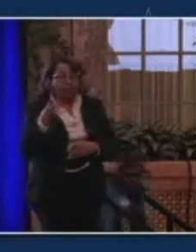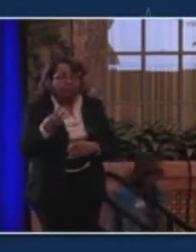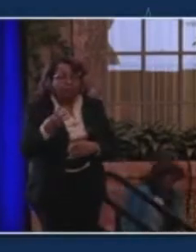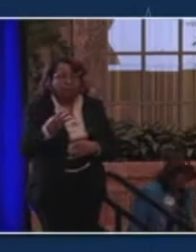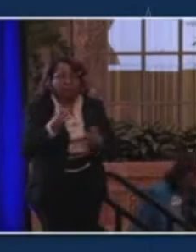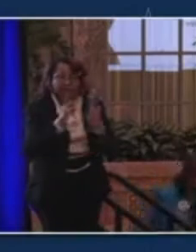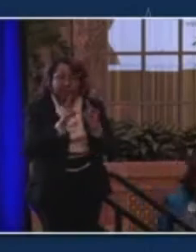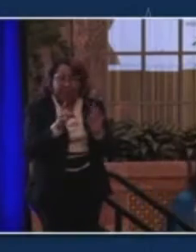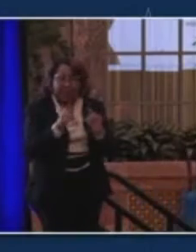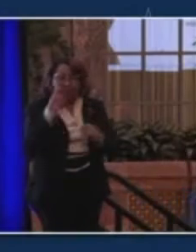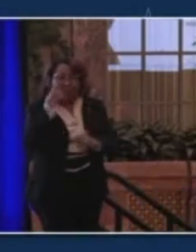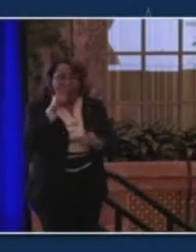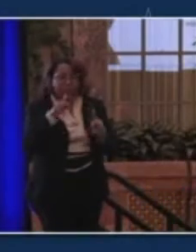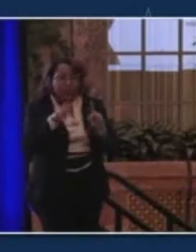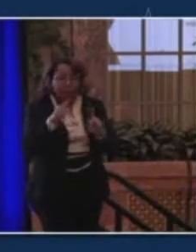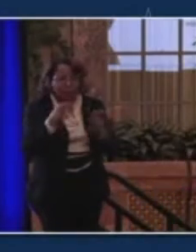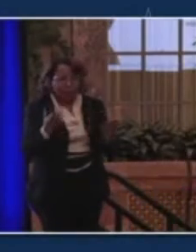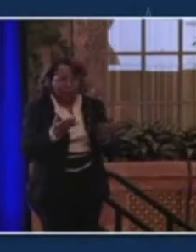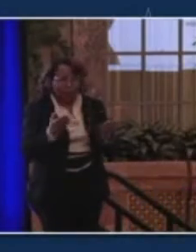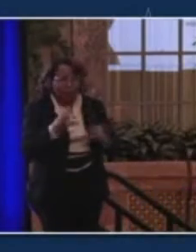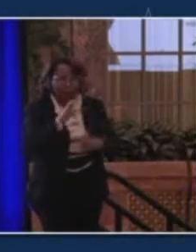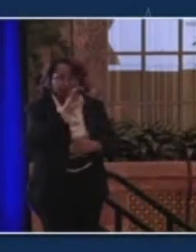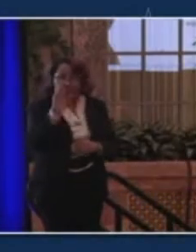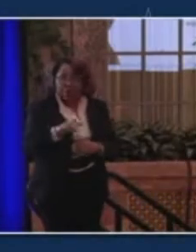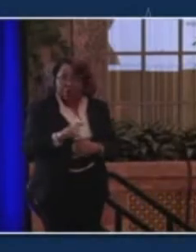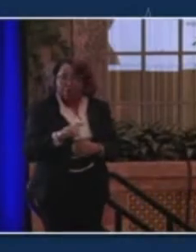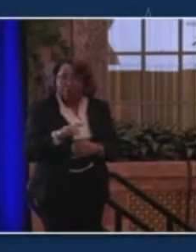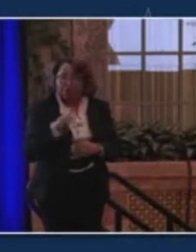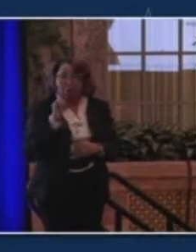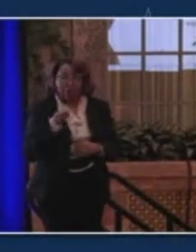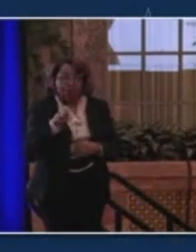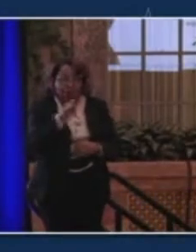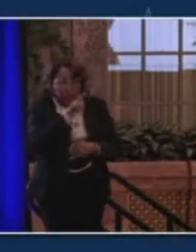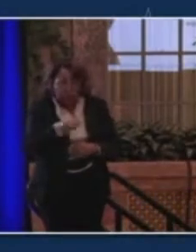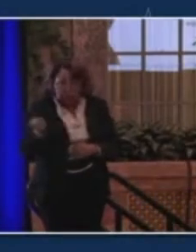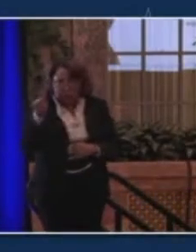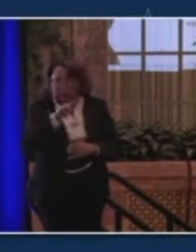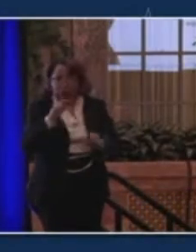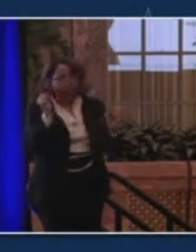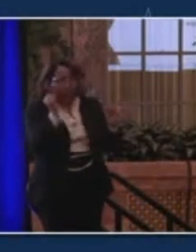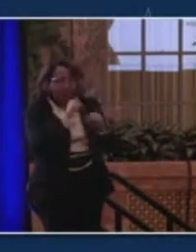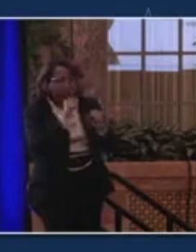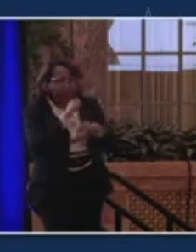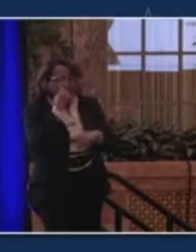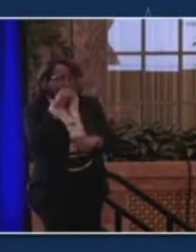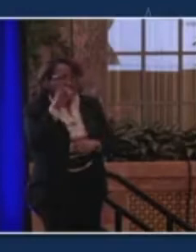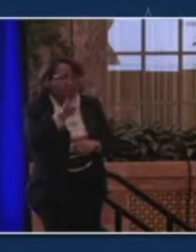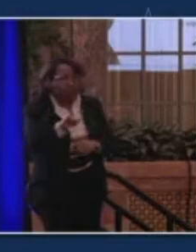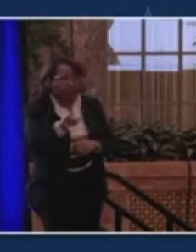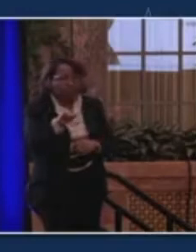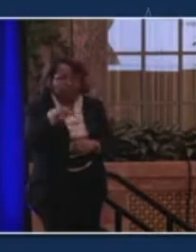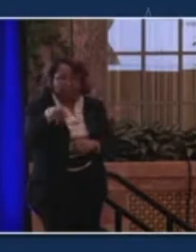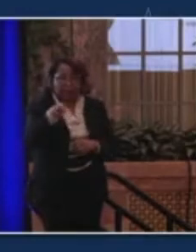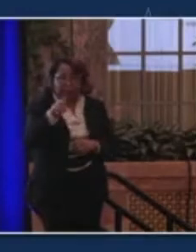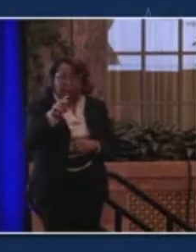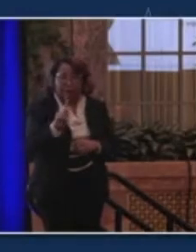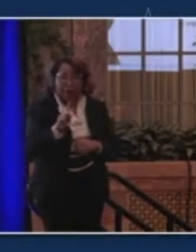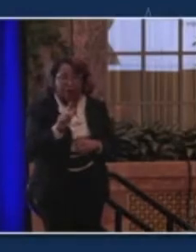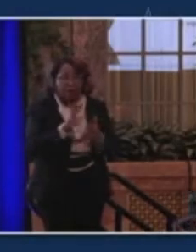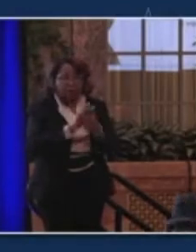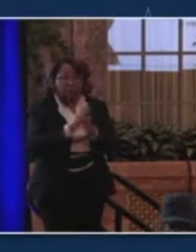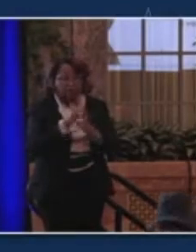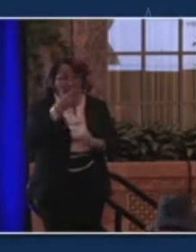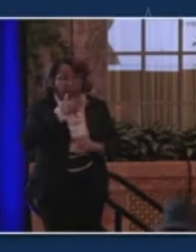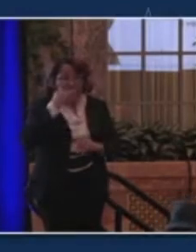of Chicago. We need you to fight for this park to be the best that it can